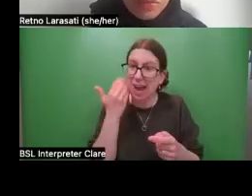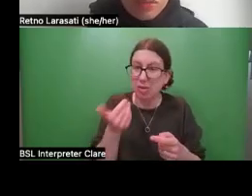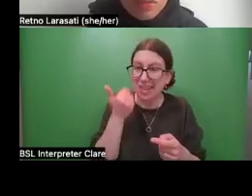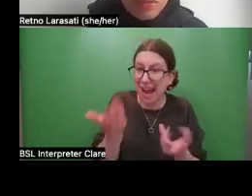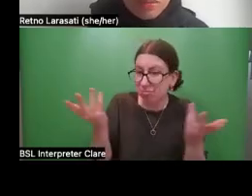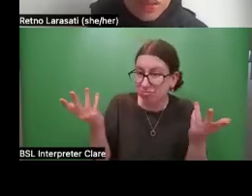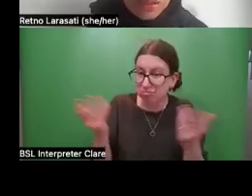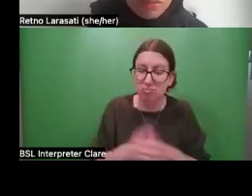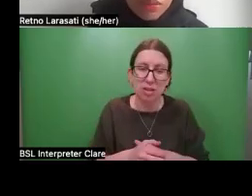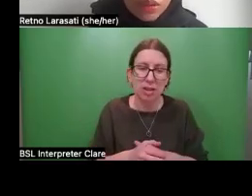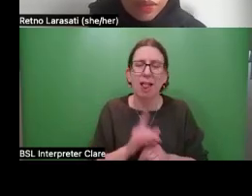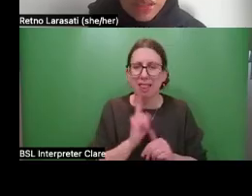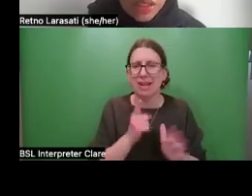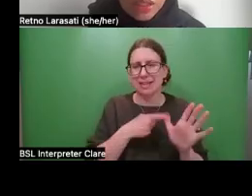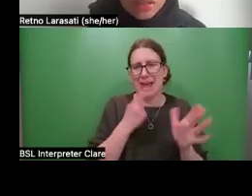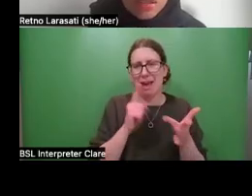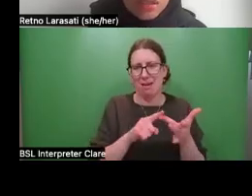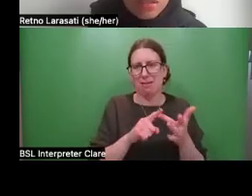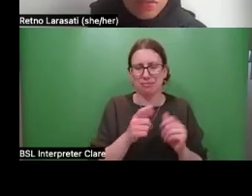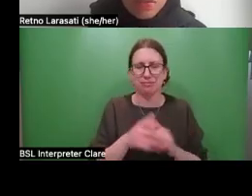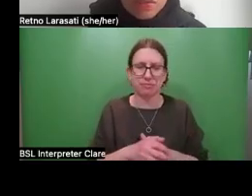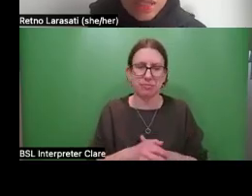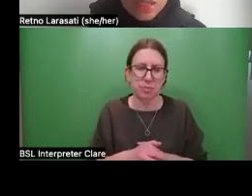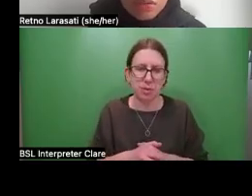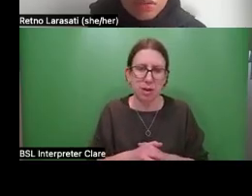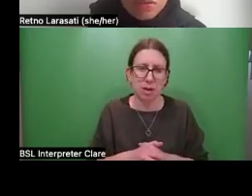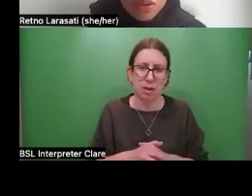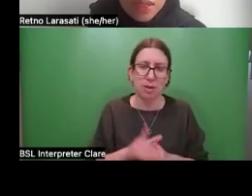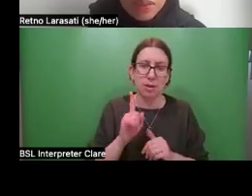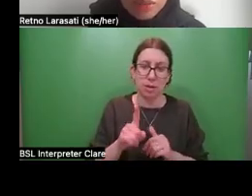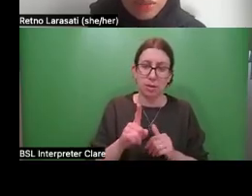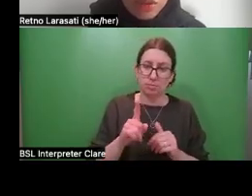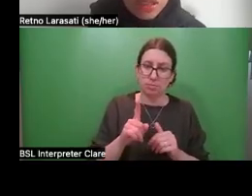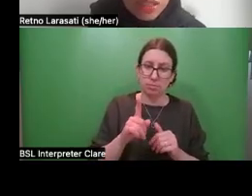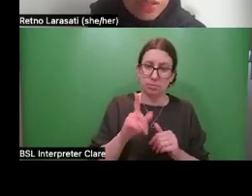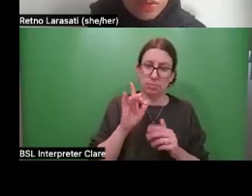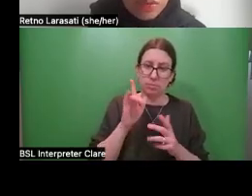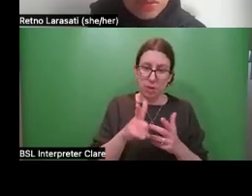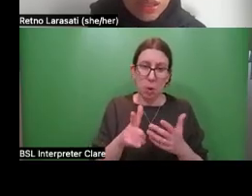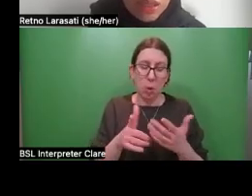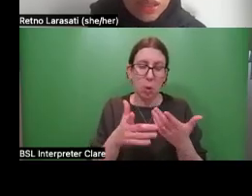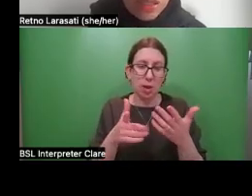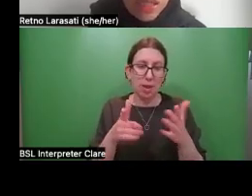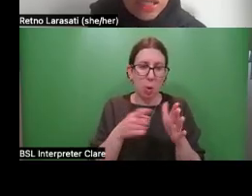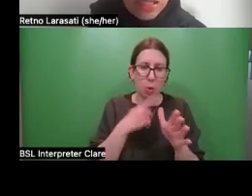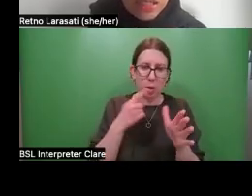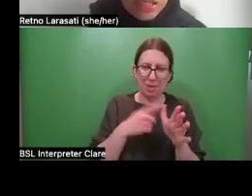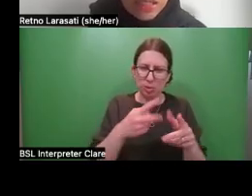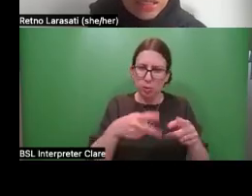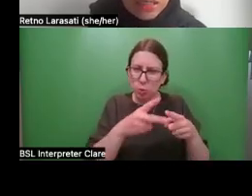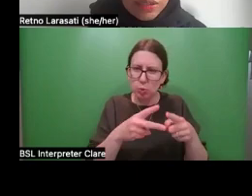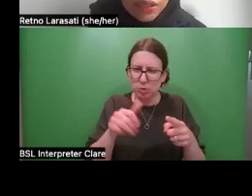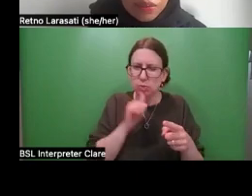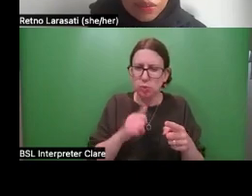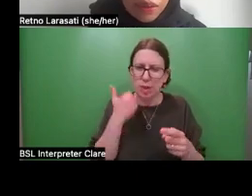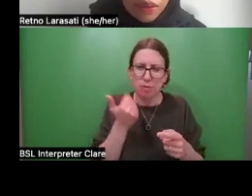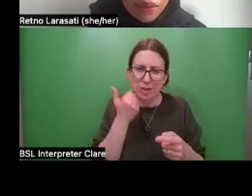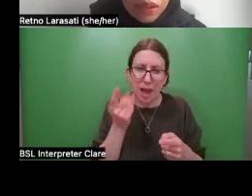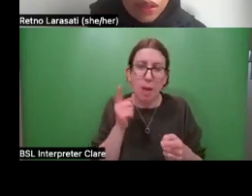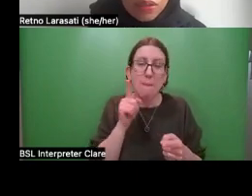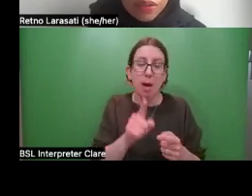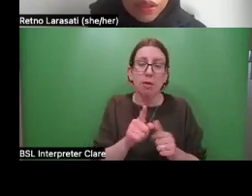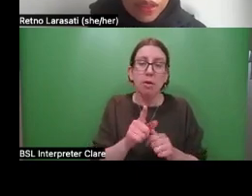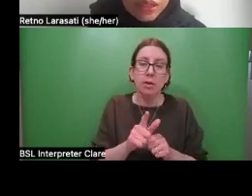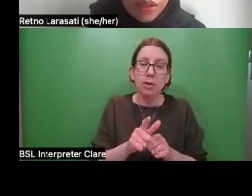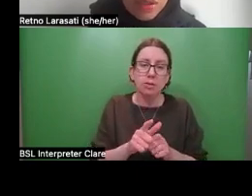And moving from this broad definition, foundational work that become crucial lens for my research is that the integrative model